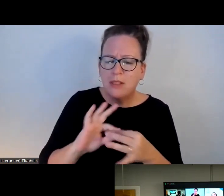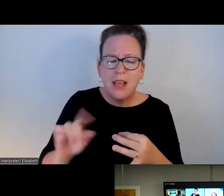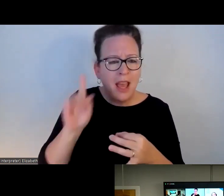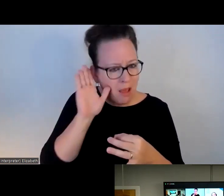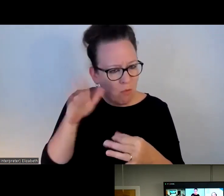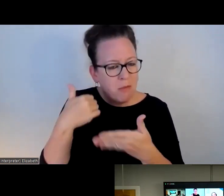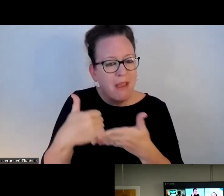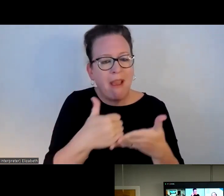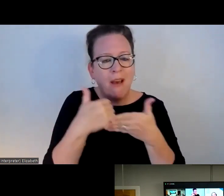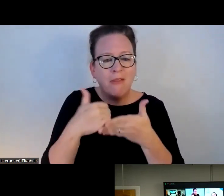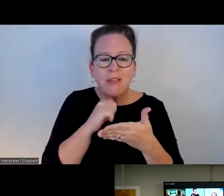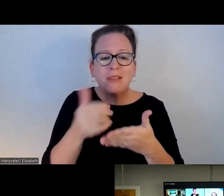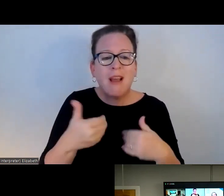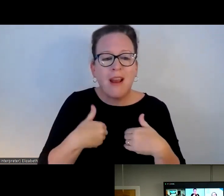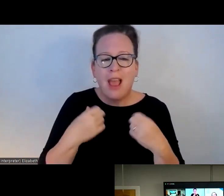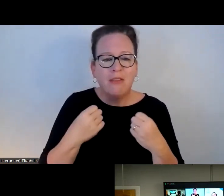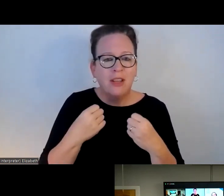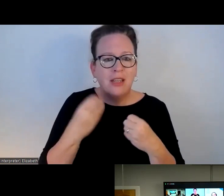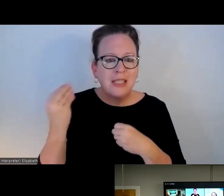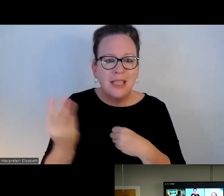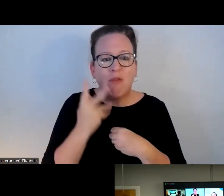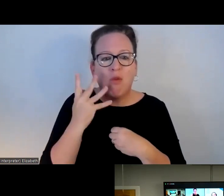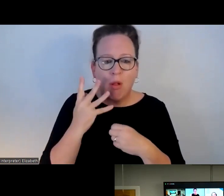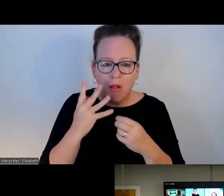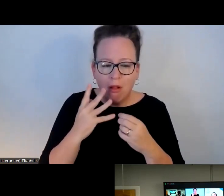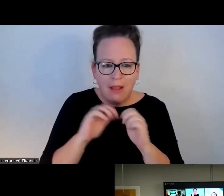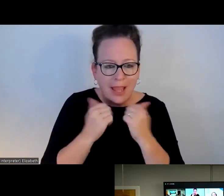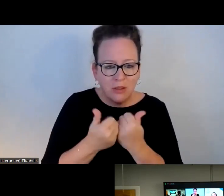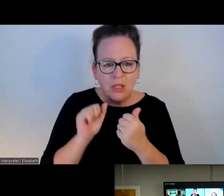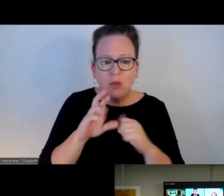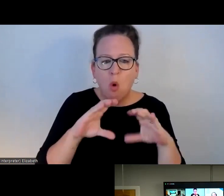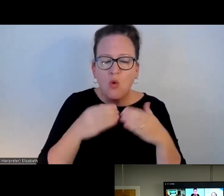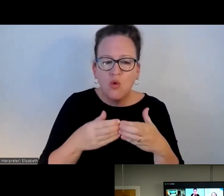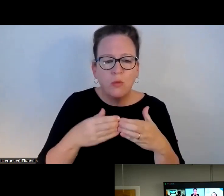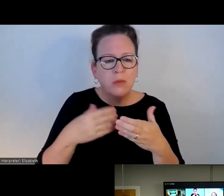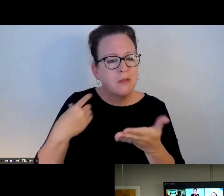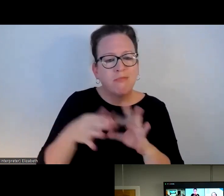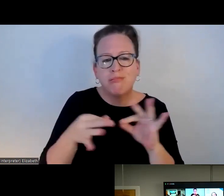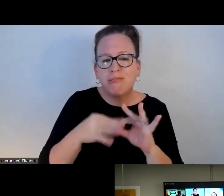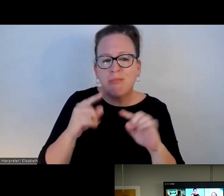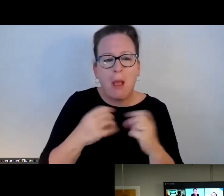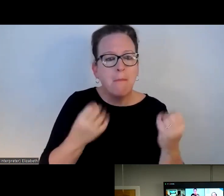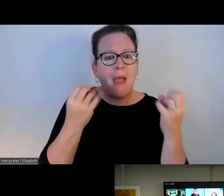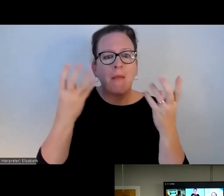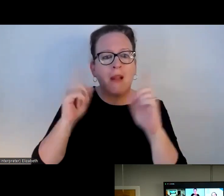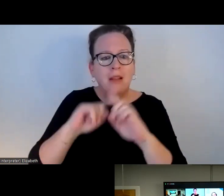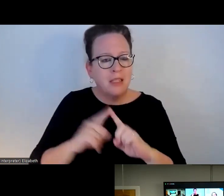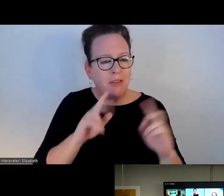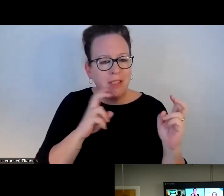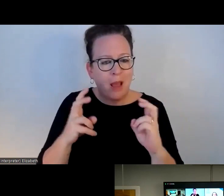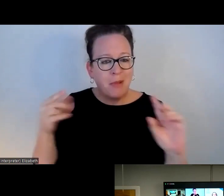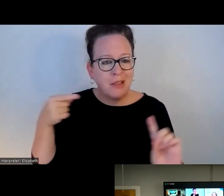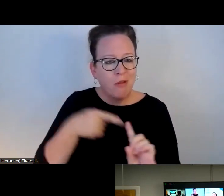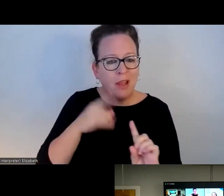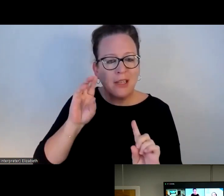have several agencies or group speaking on multi-topics that all relate to EJ at a